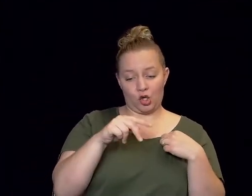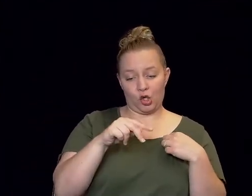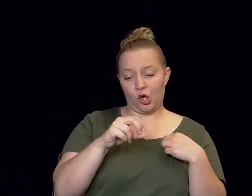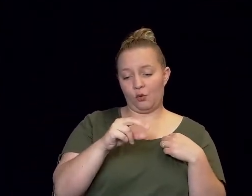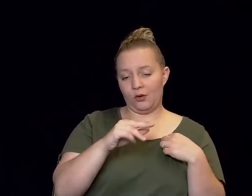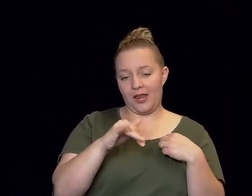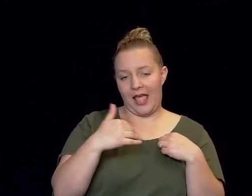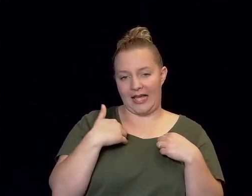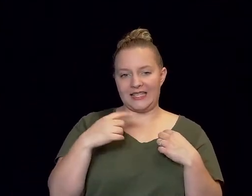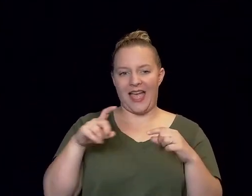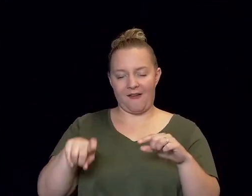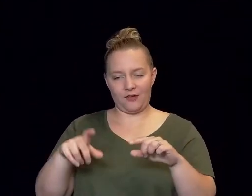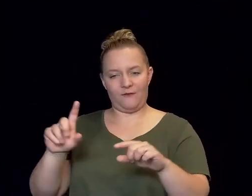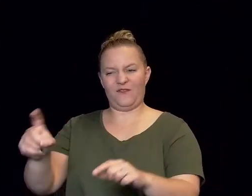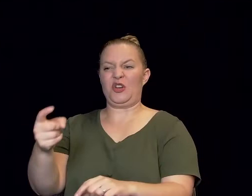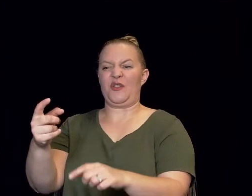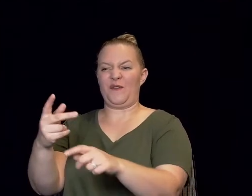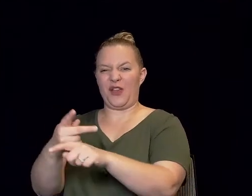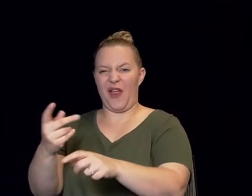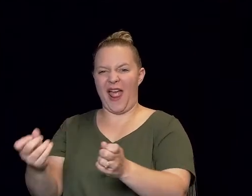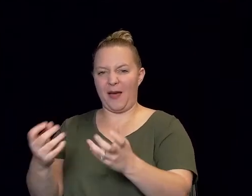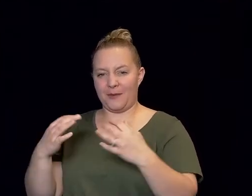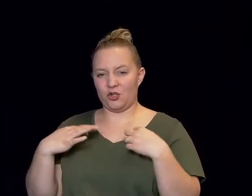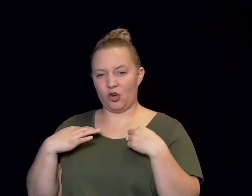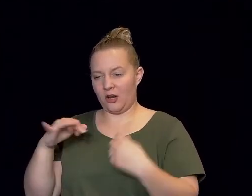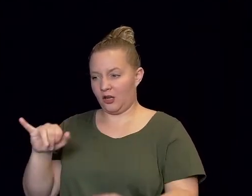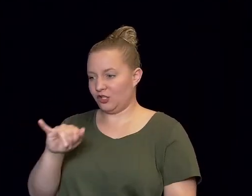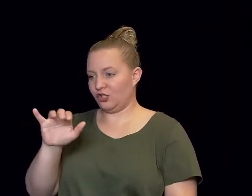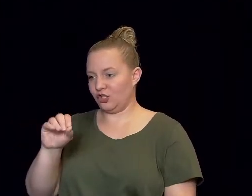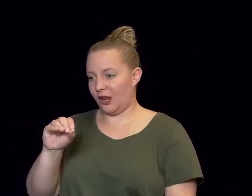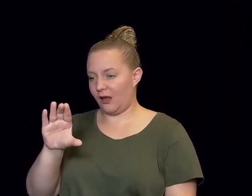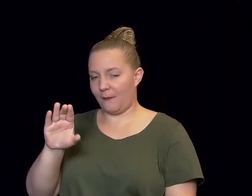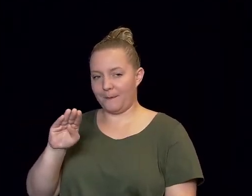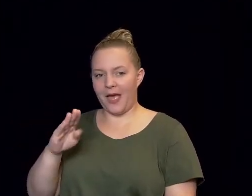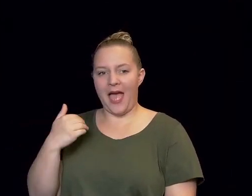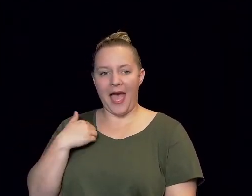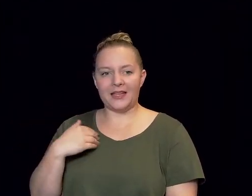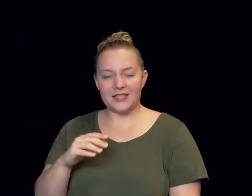variable. So the number of shirts